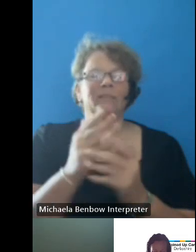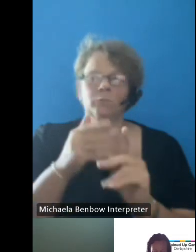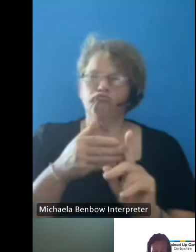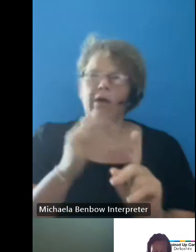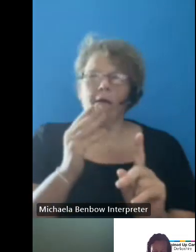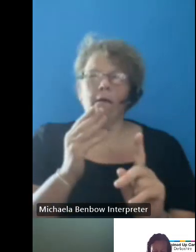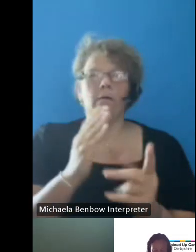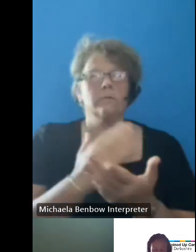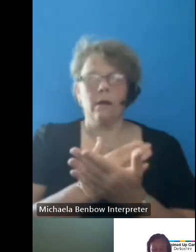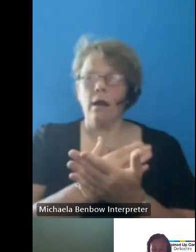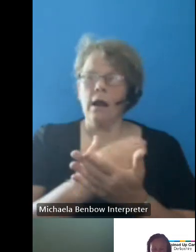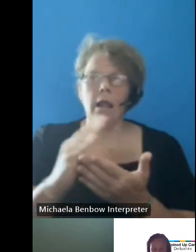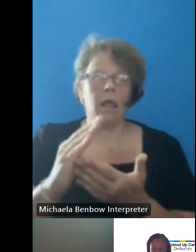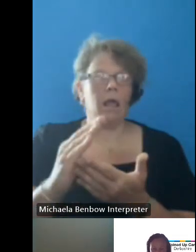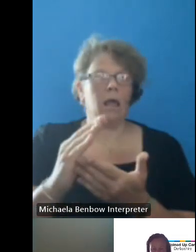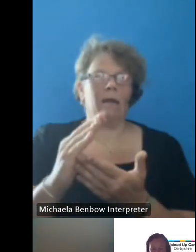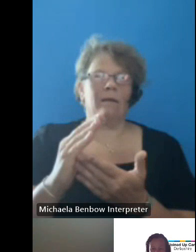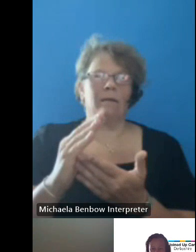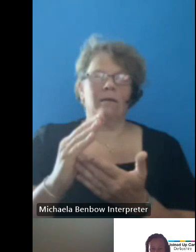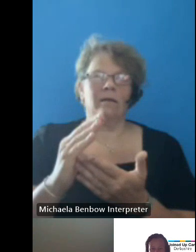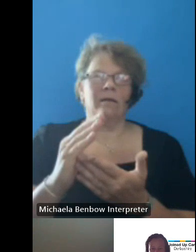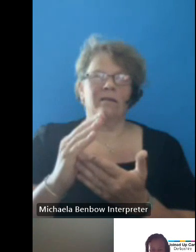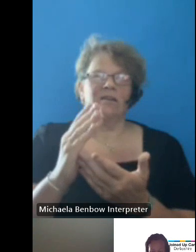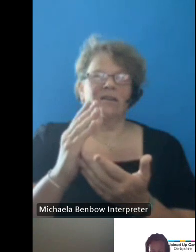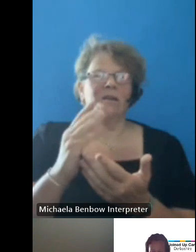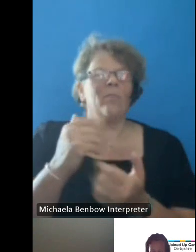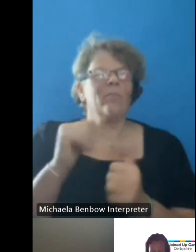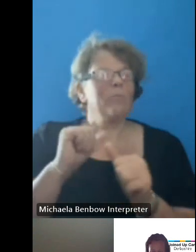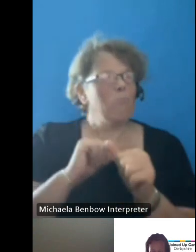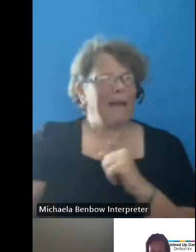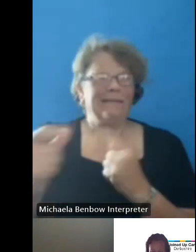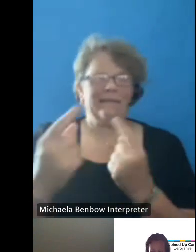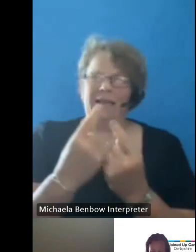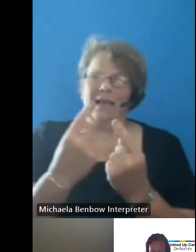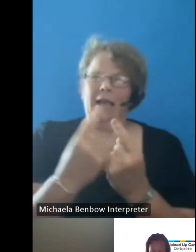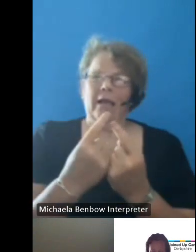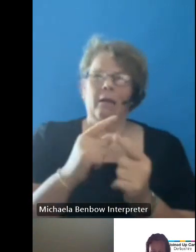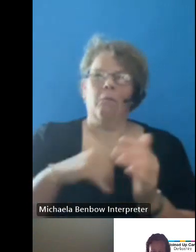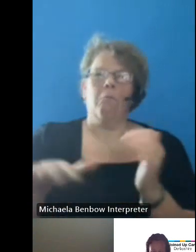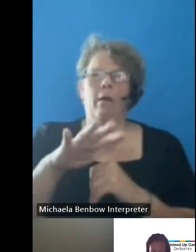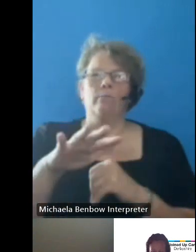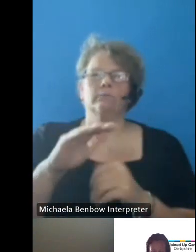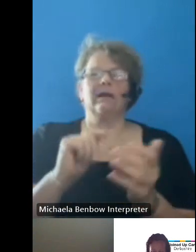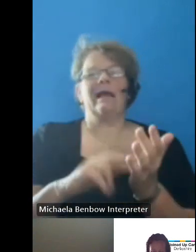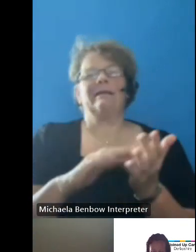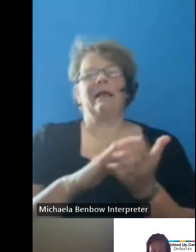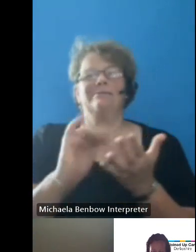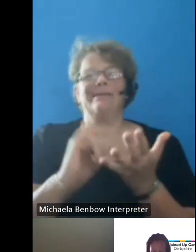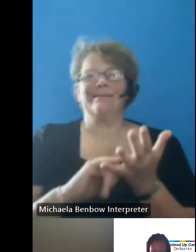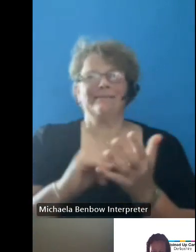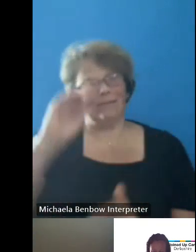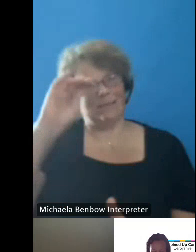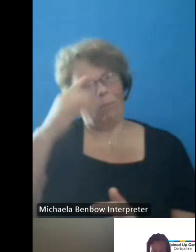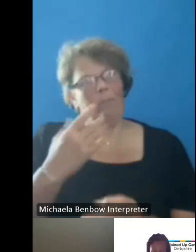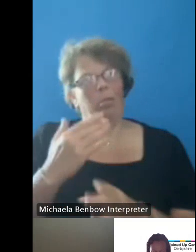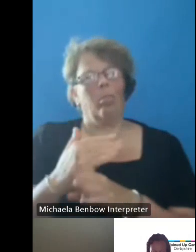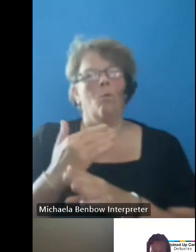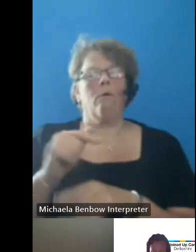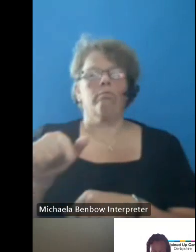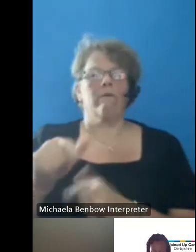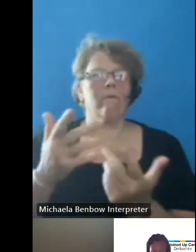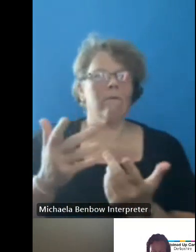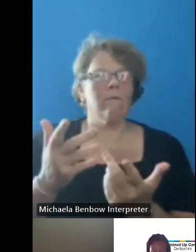clearly the greatest asset in the NHS is the people who work in it, and the challenge that we set